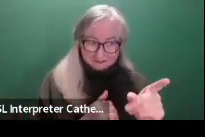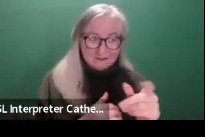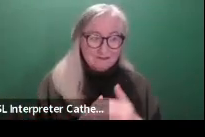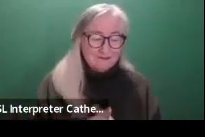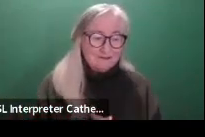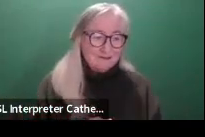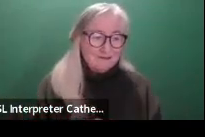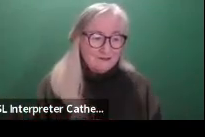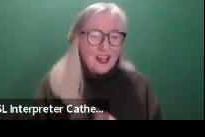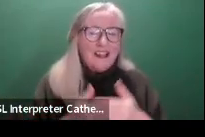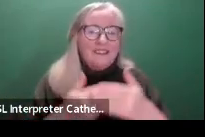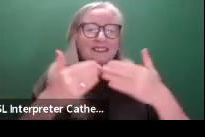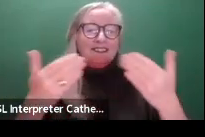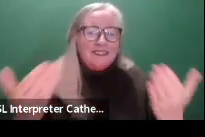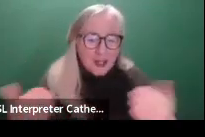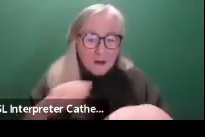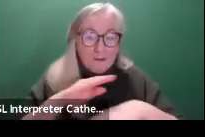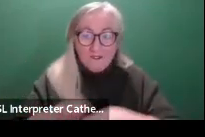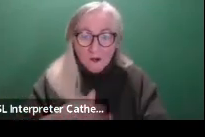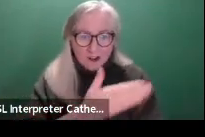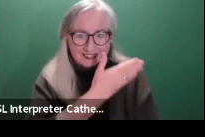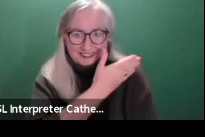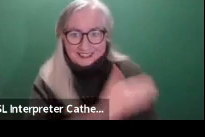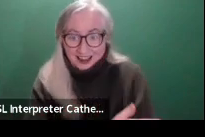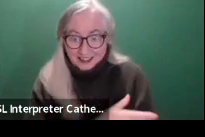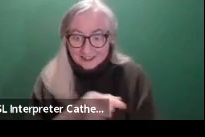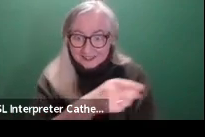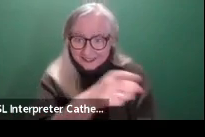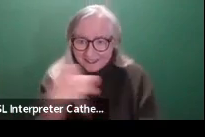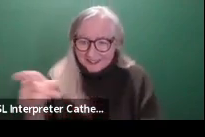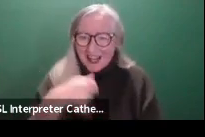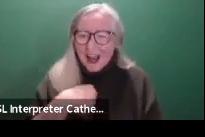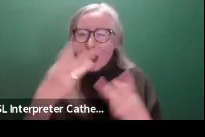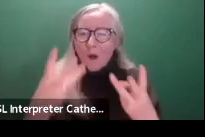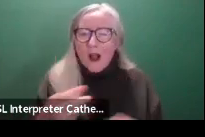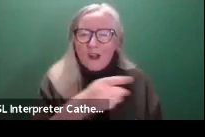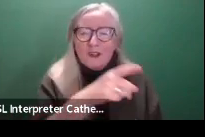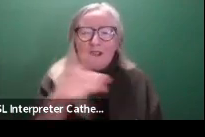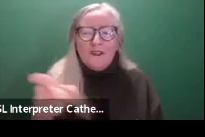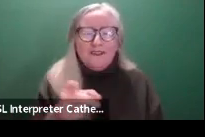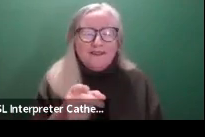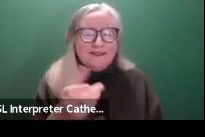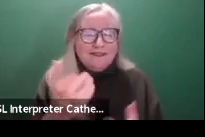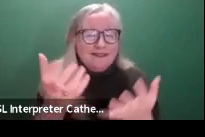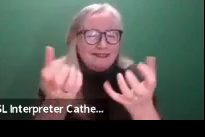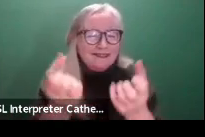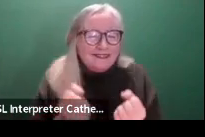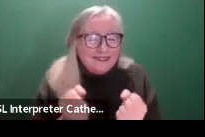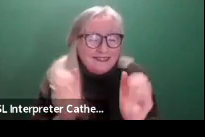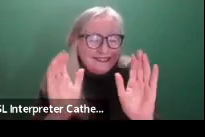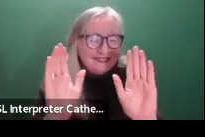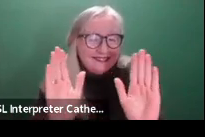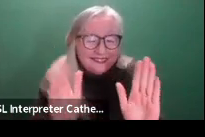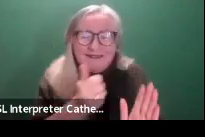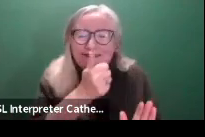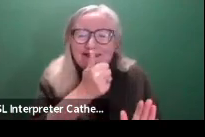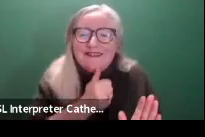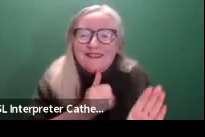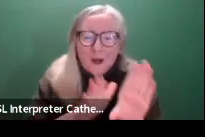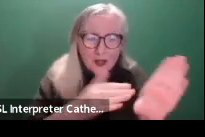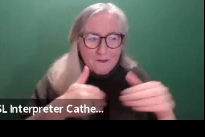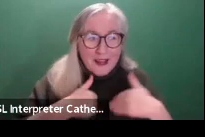So just before we get started, I'd like you to indulge me if you don't mind, and we'll do a little bit of